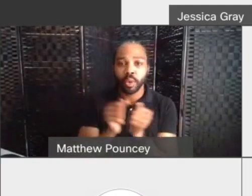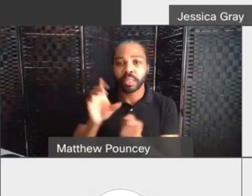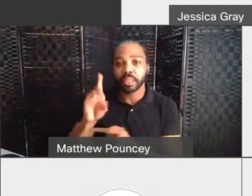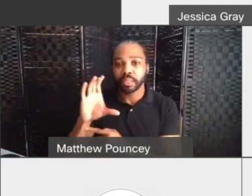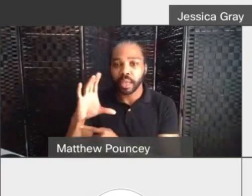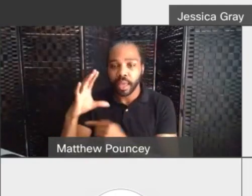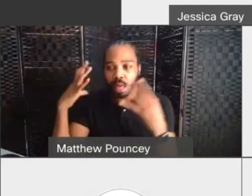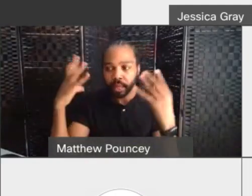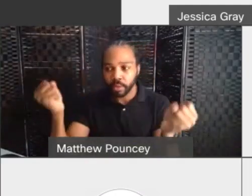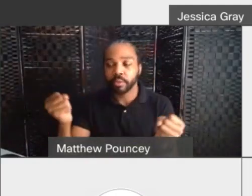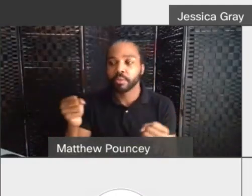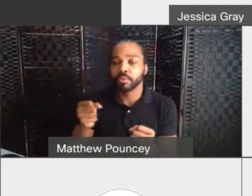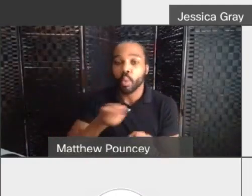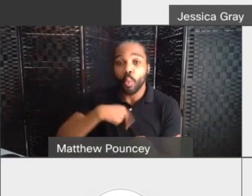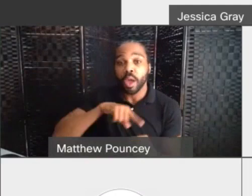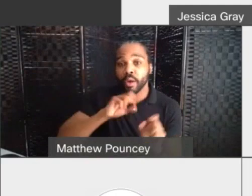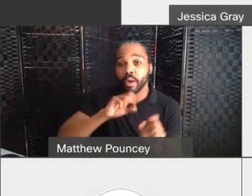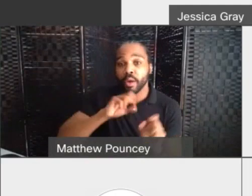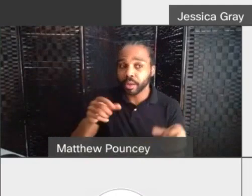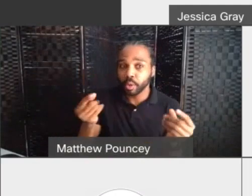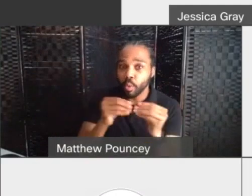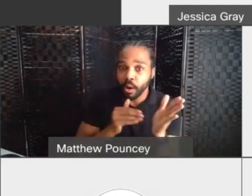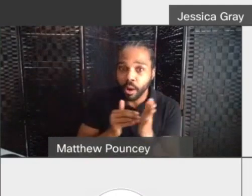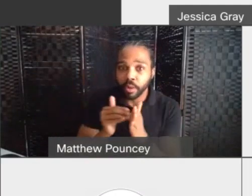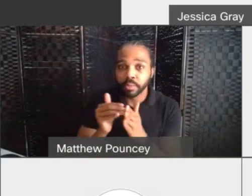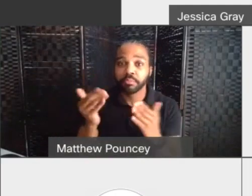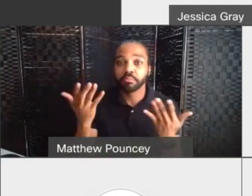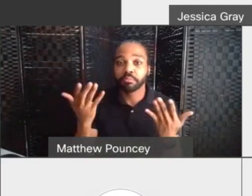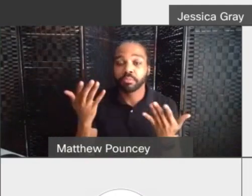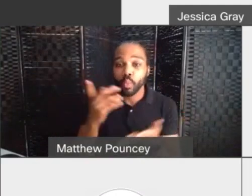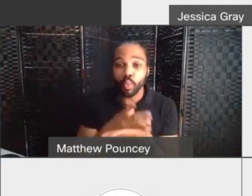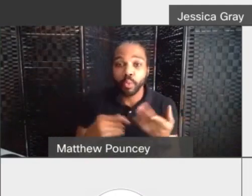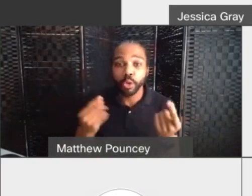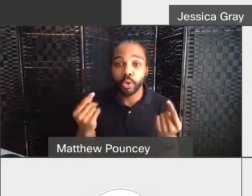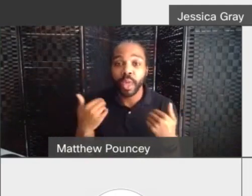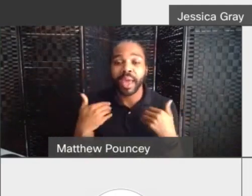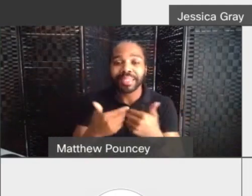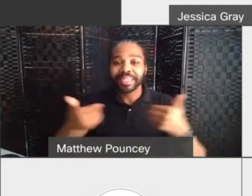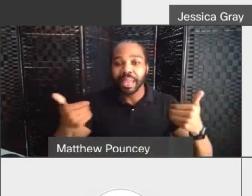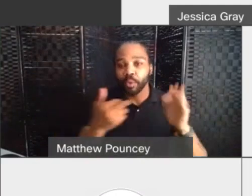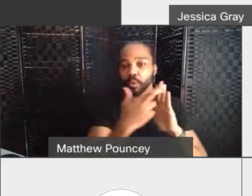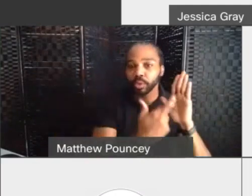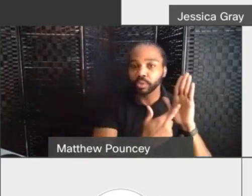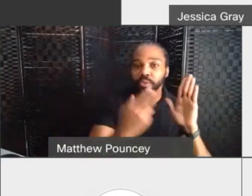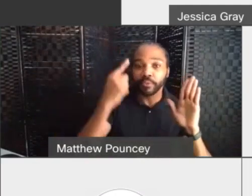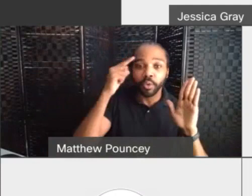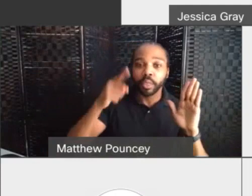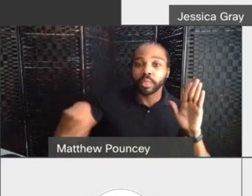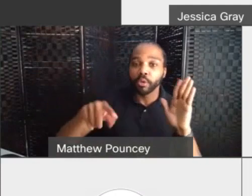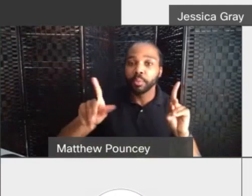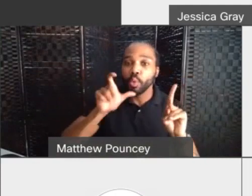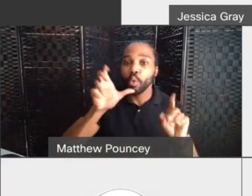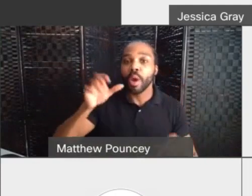we can do this more times. What we did do was have a separate registration for folks in ICF